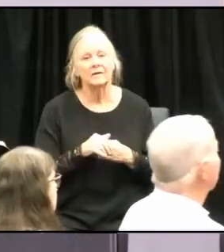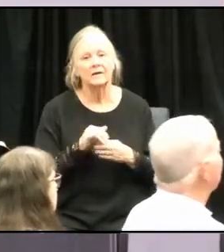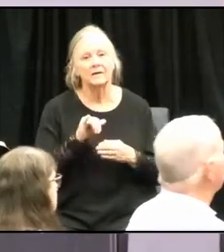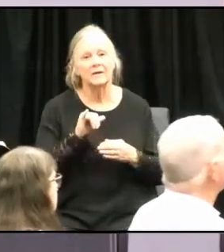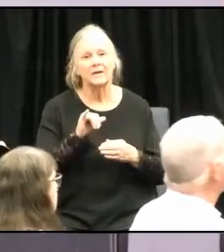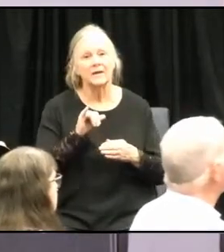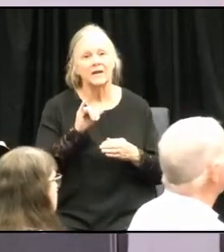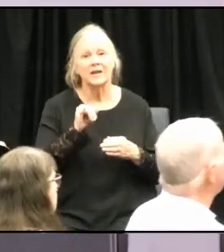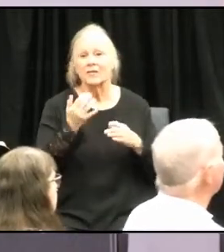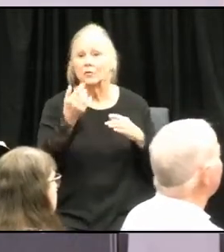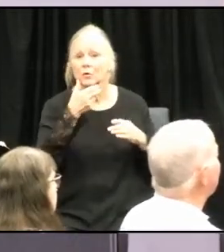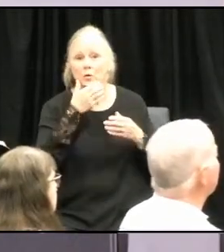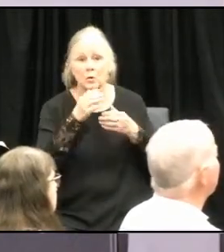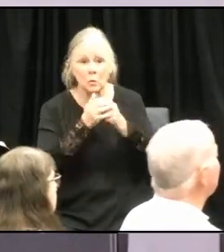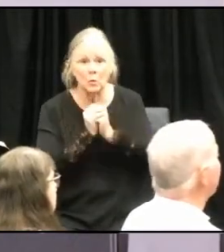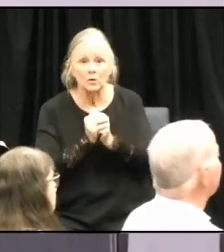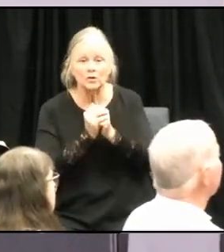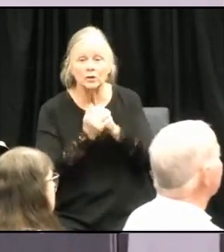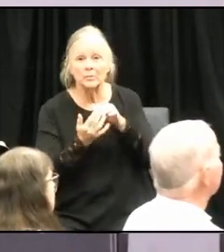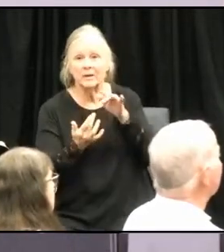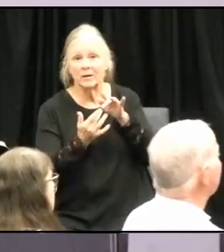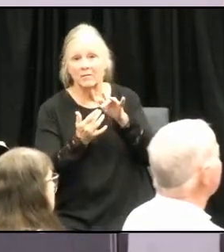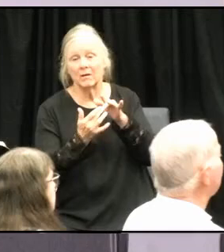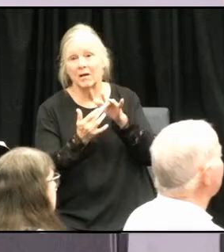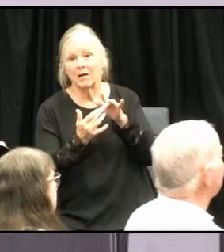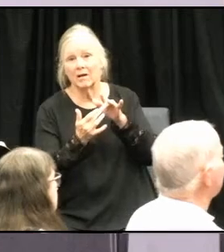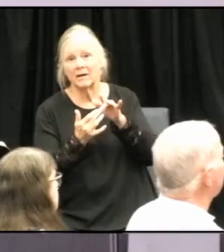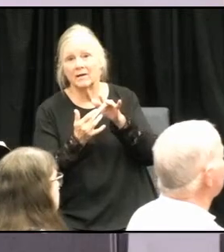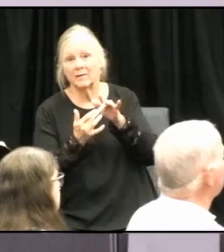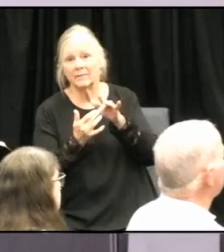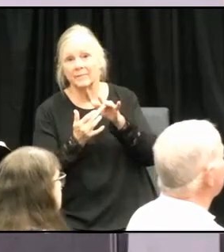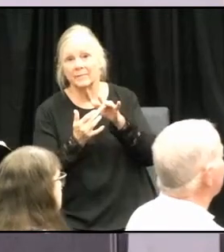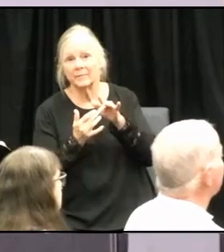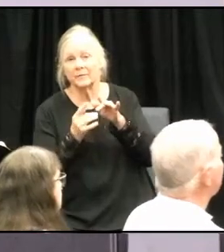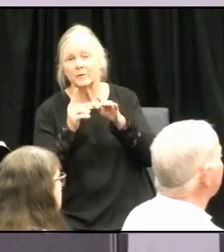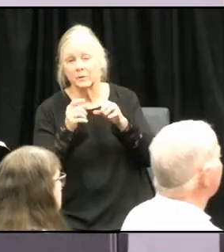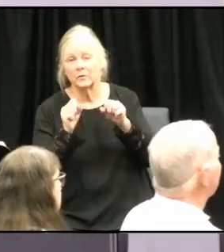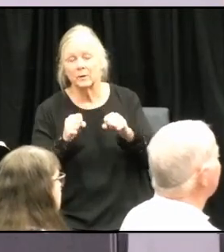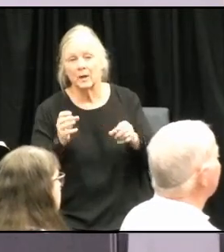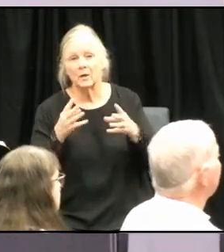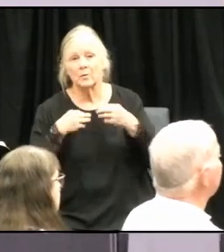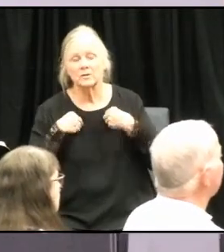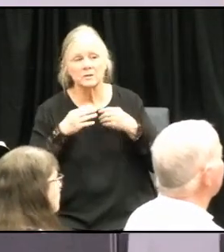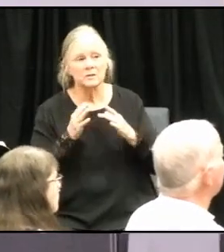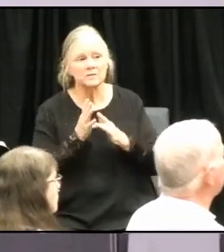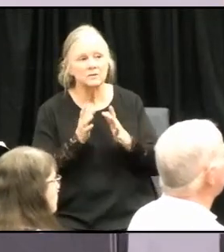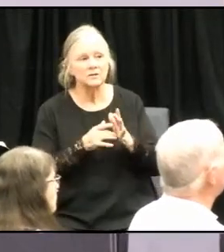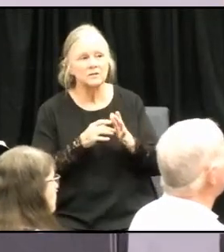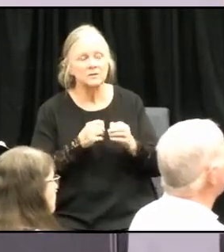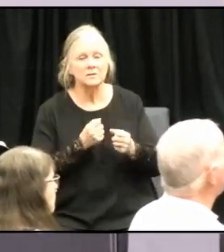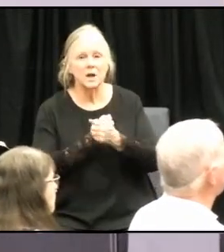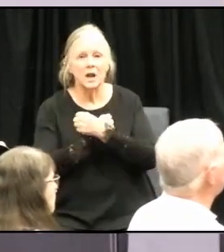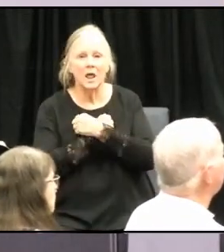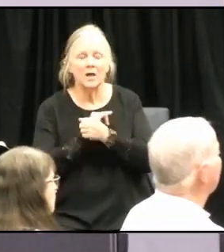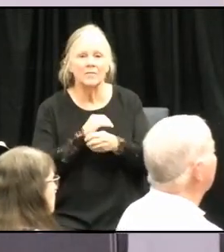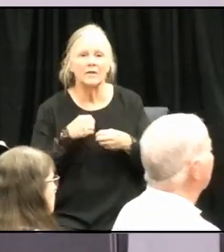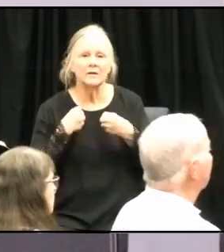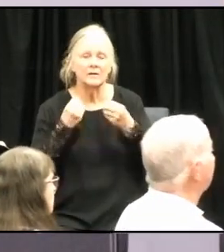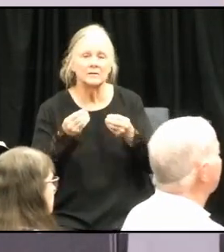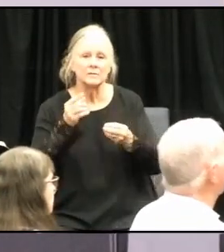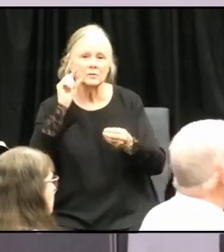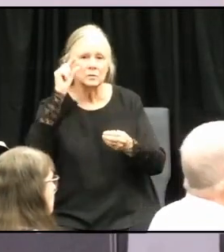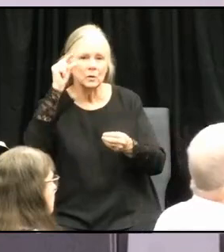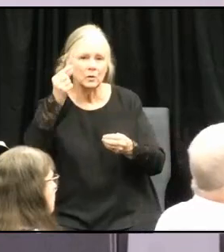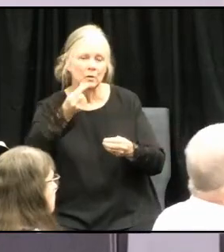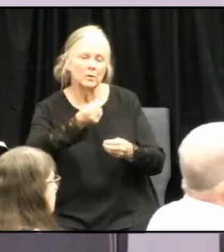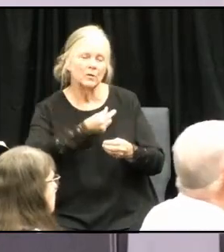watching worship online. There's only love and grace. Amen. Love that gives grace to be saved. And